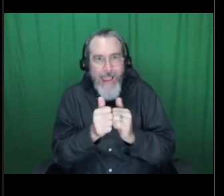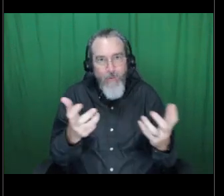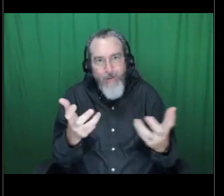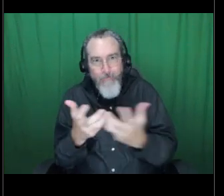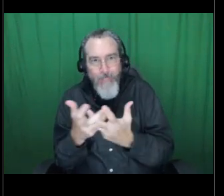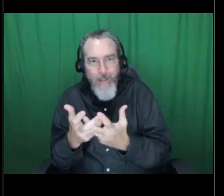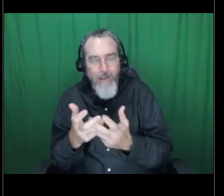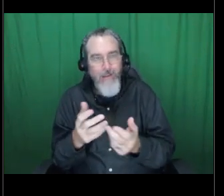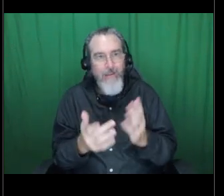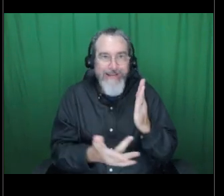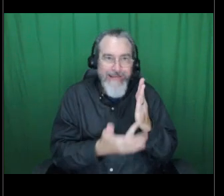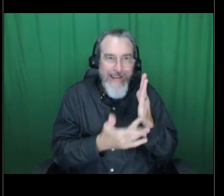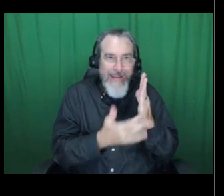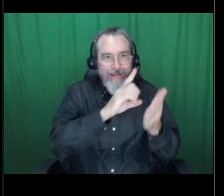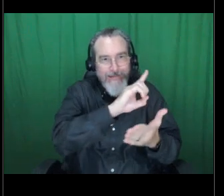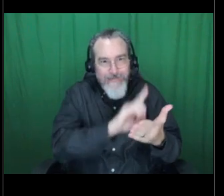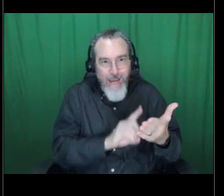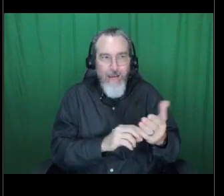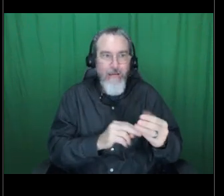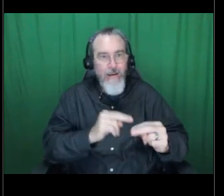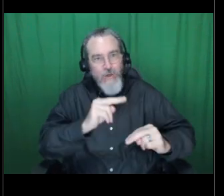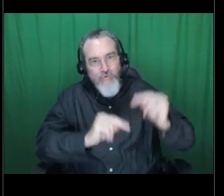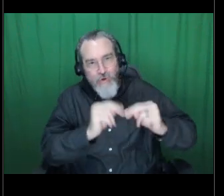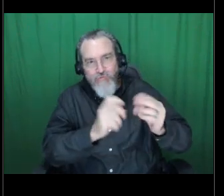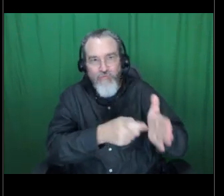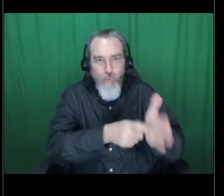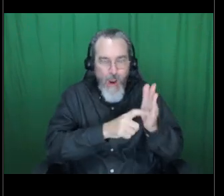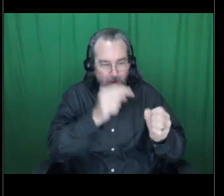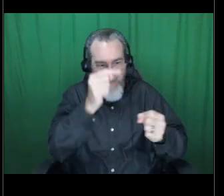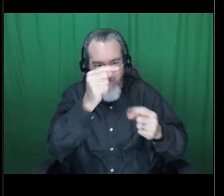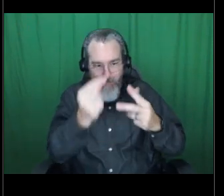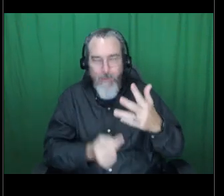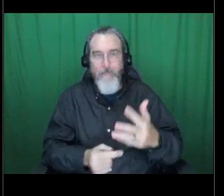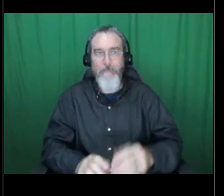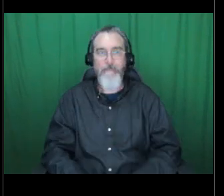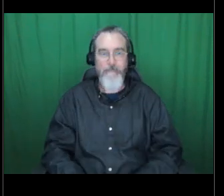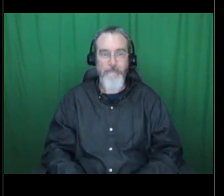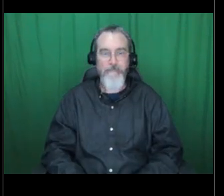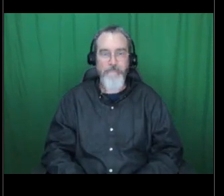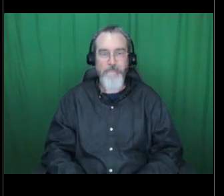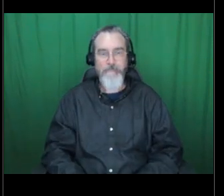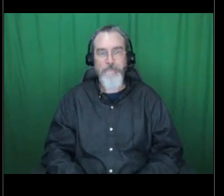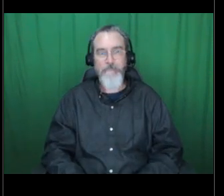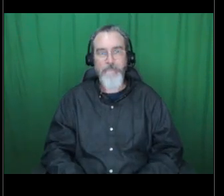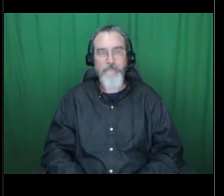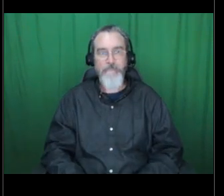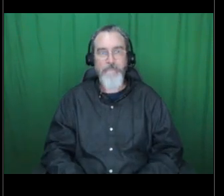technical design and construction requirements in the Act.